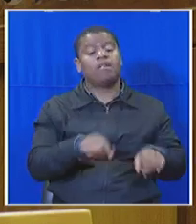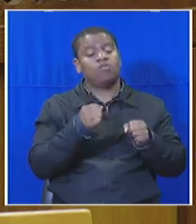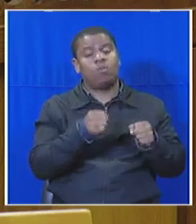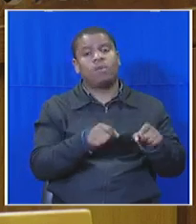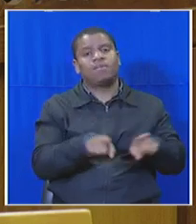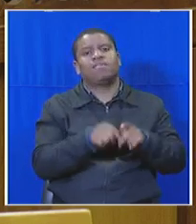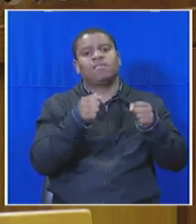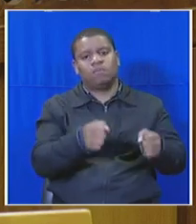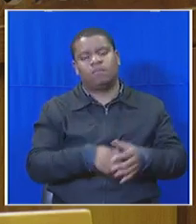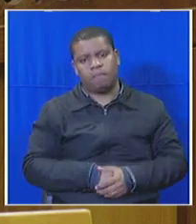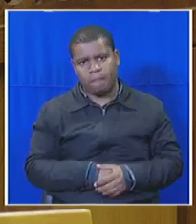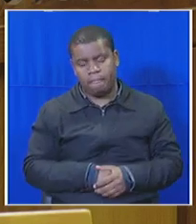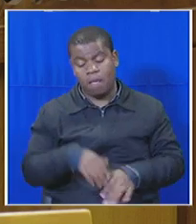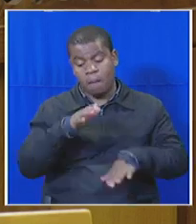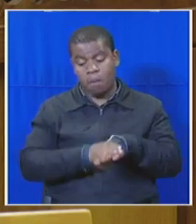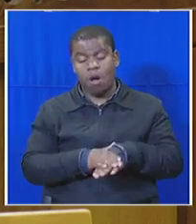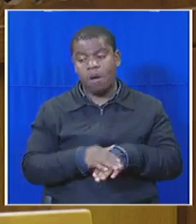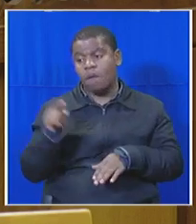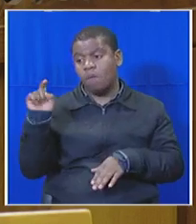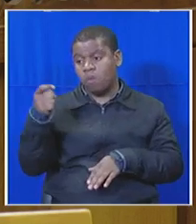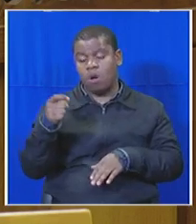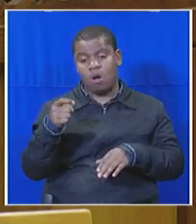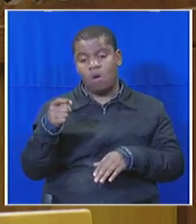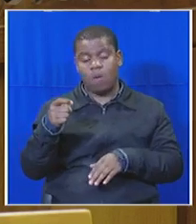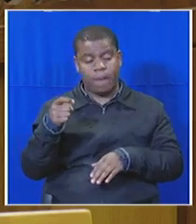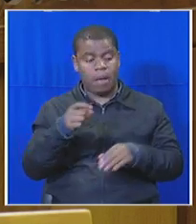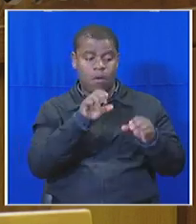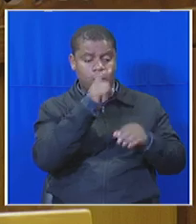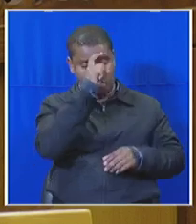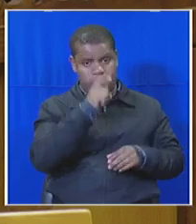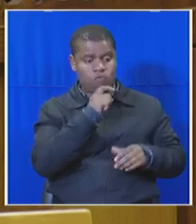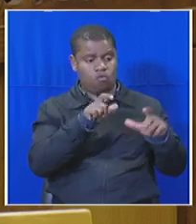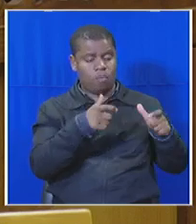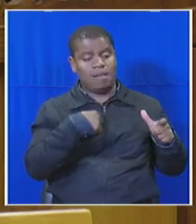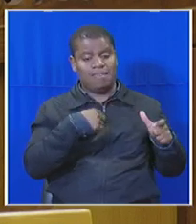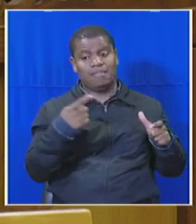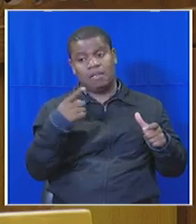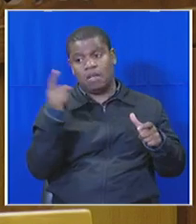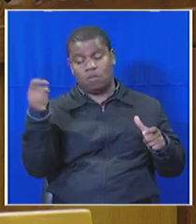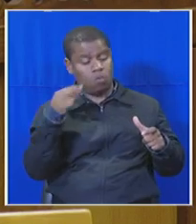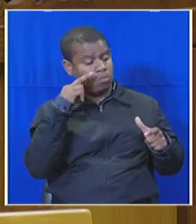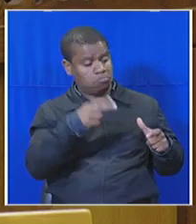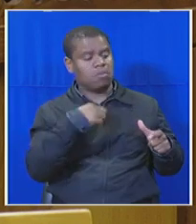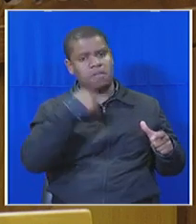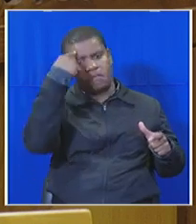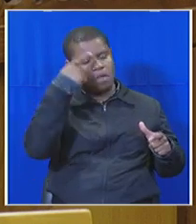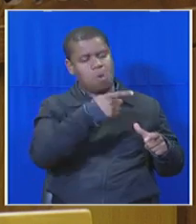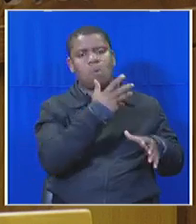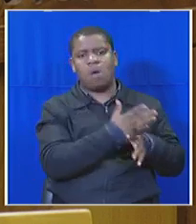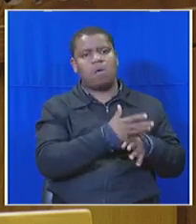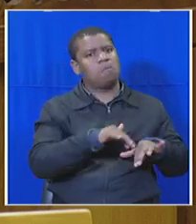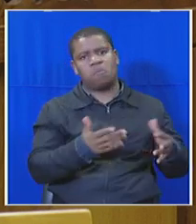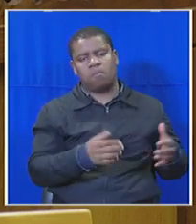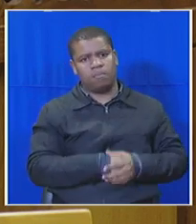but moreover it should be work that is being done by portfolio committees. So it is our expectation, Honorable Deputy Speaker, that the